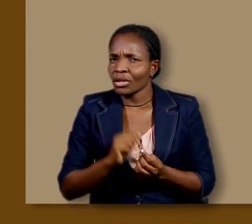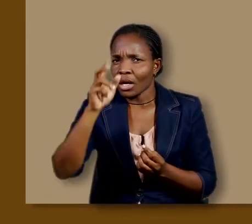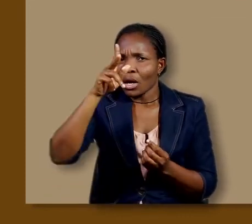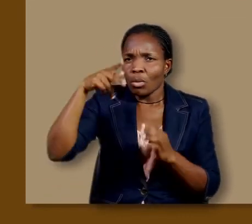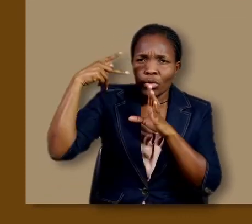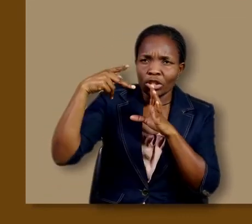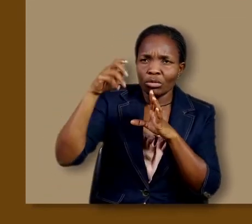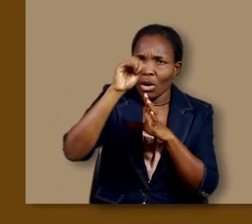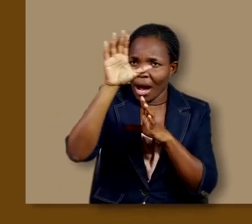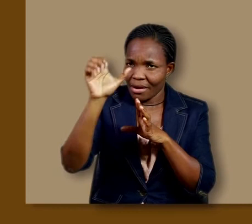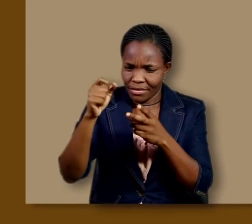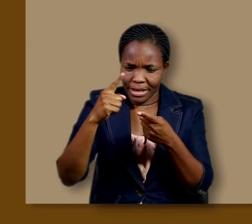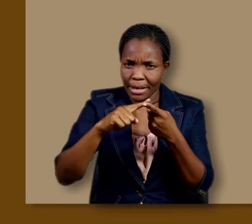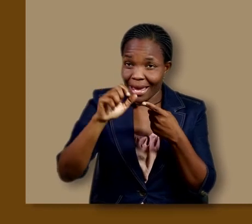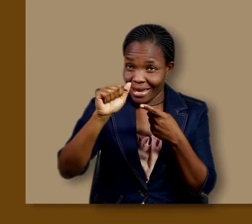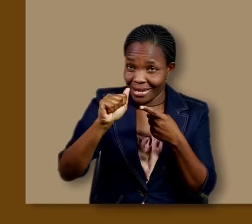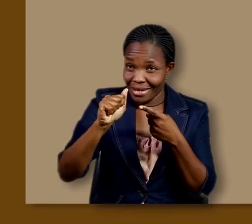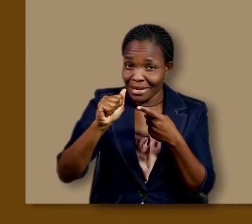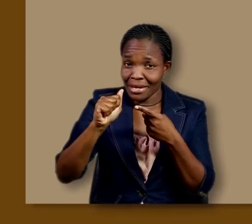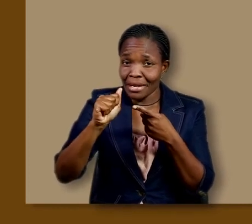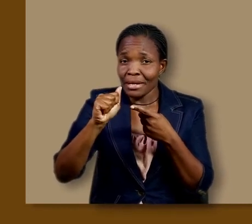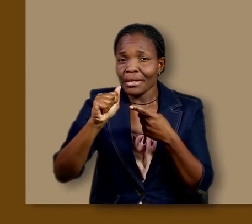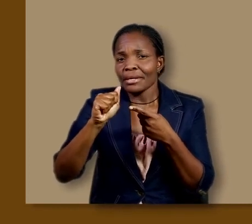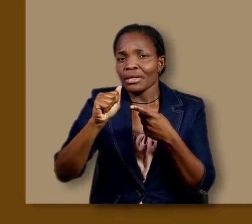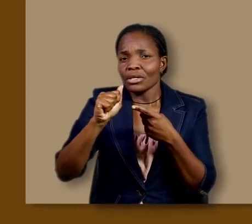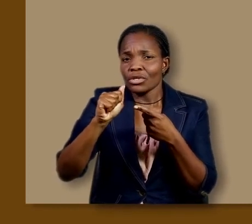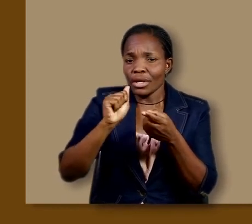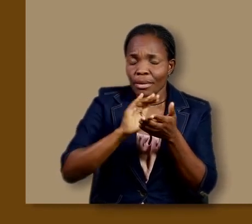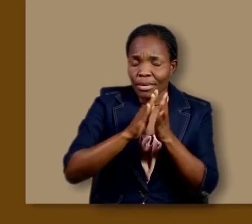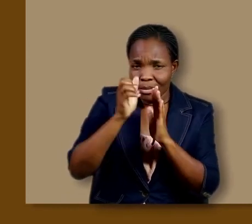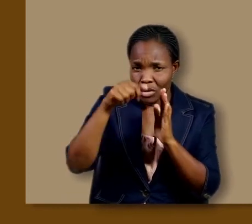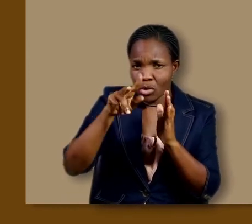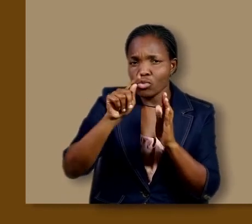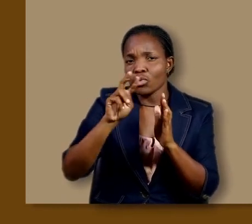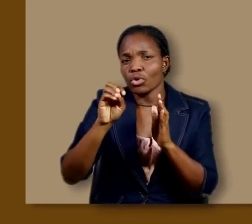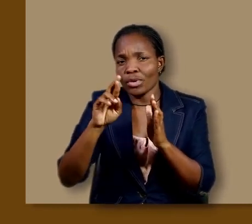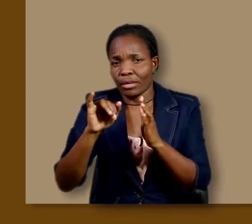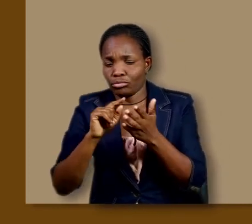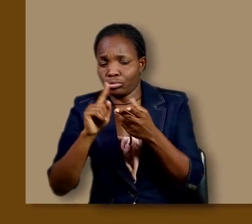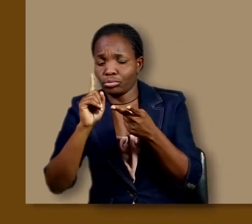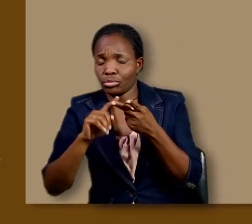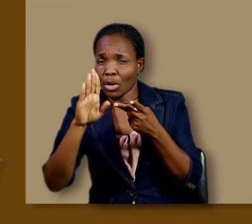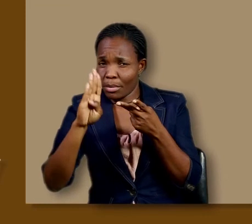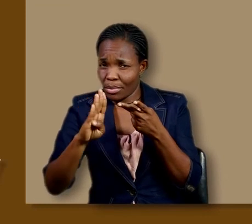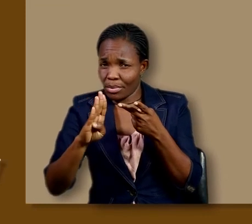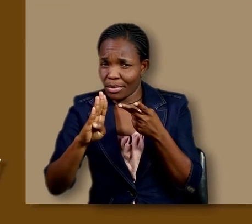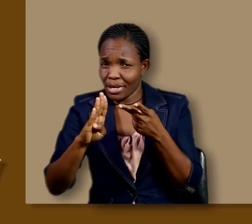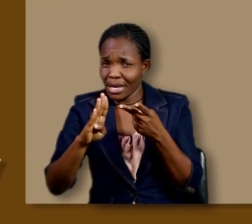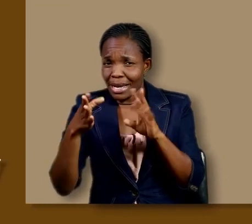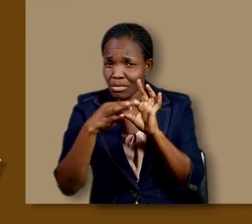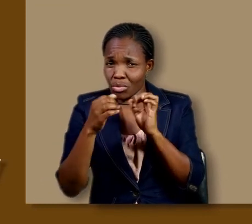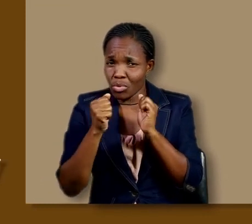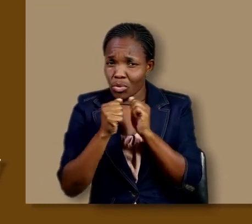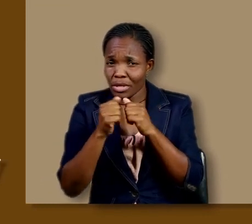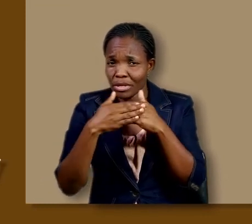authoritarianism, B, has an inclination towards monarchies, or C, is developing towards